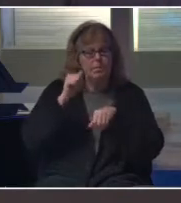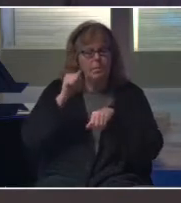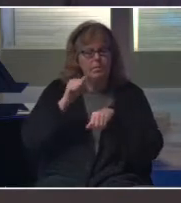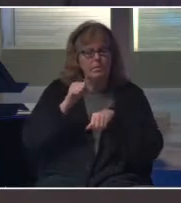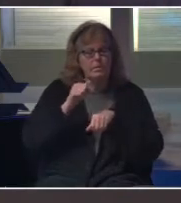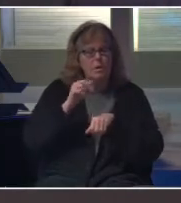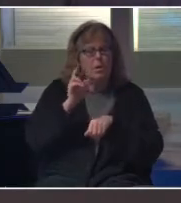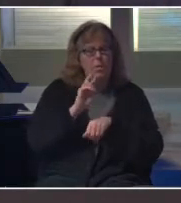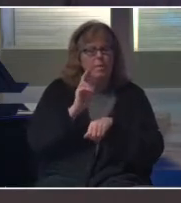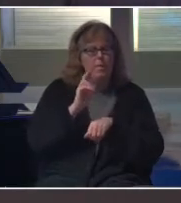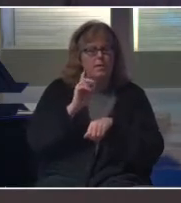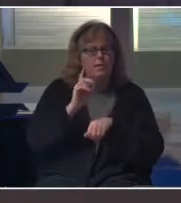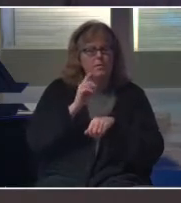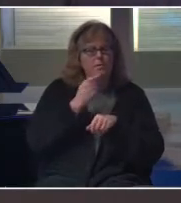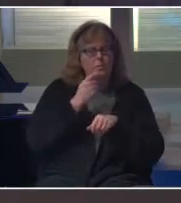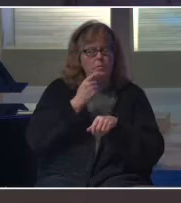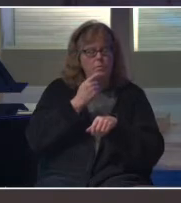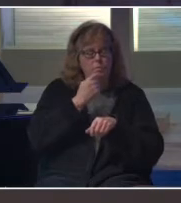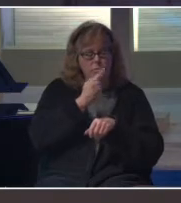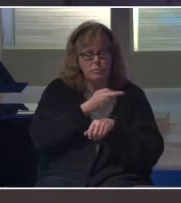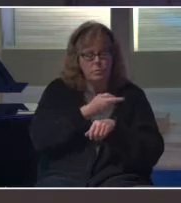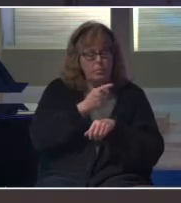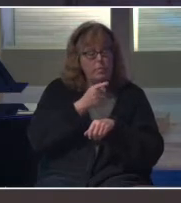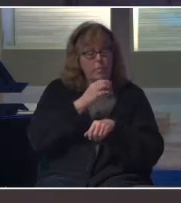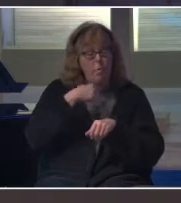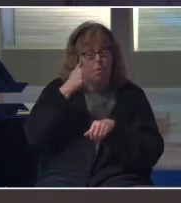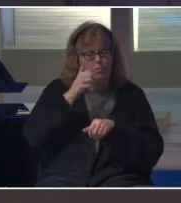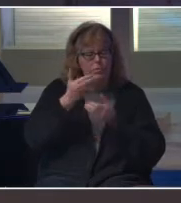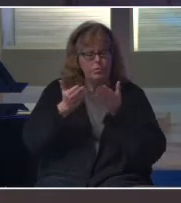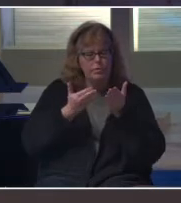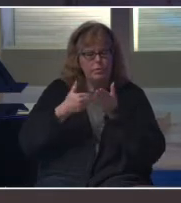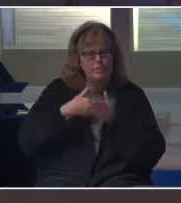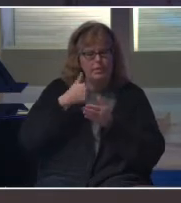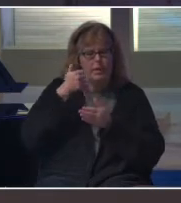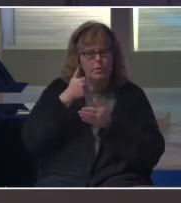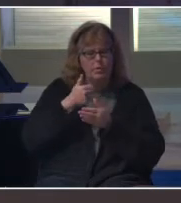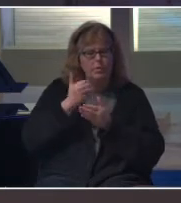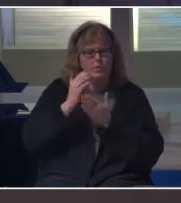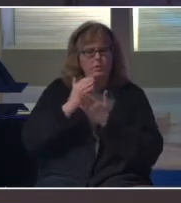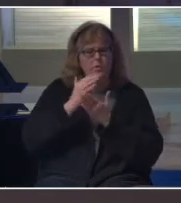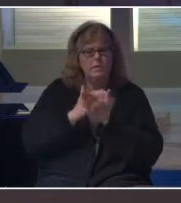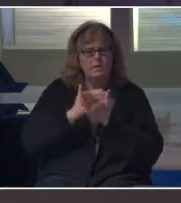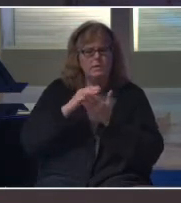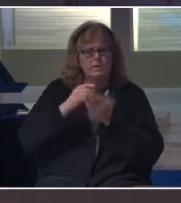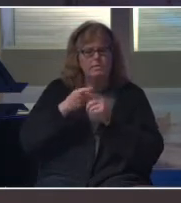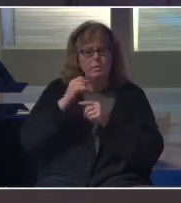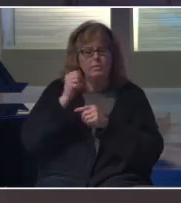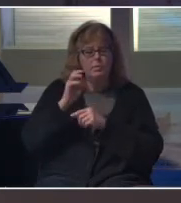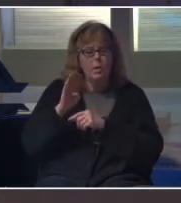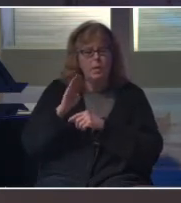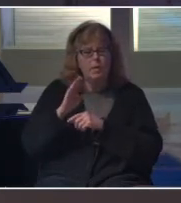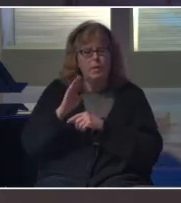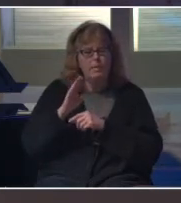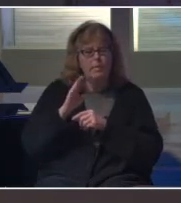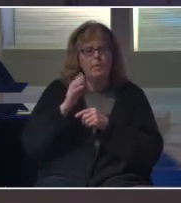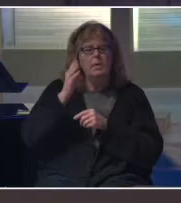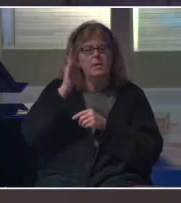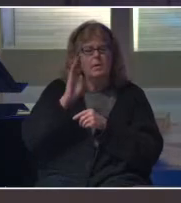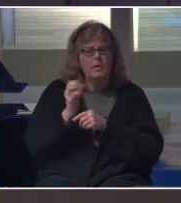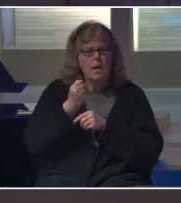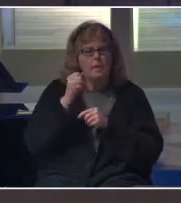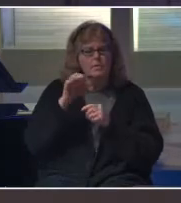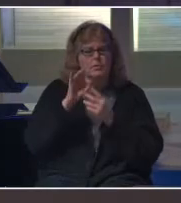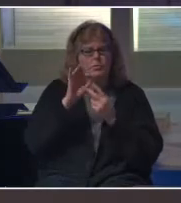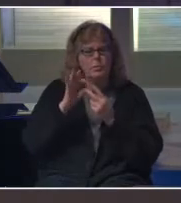was told the older will serve the younger. And so the lesson we learn from Jacob is that God's